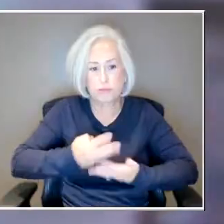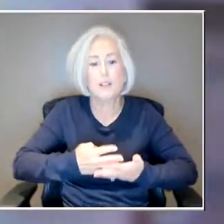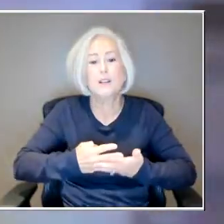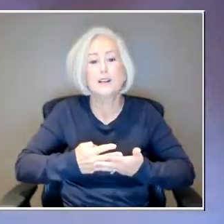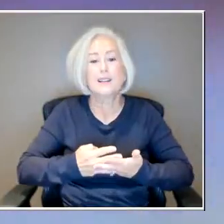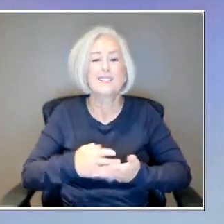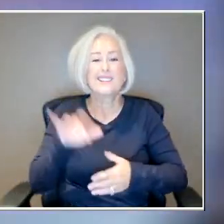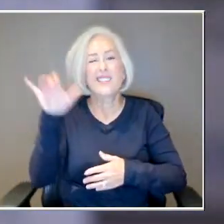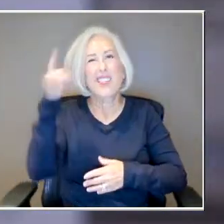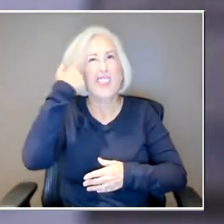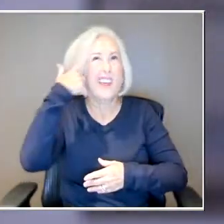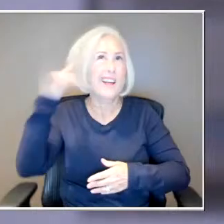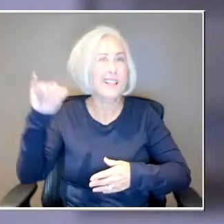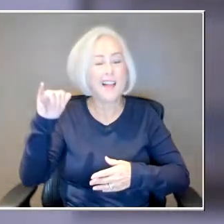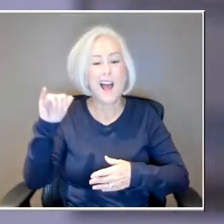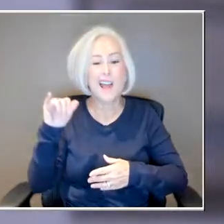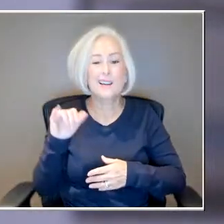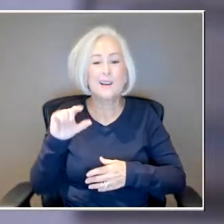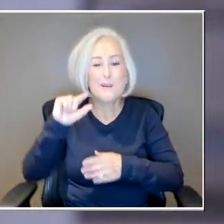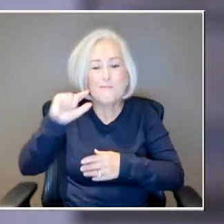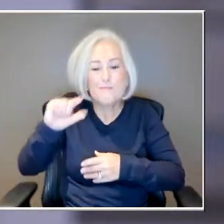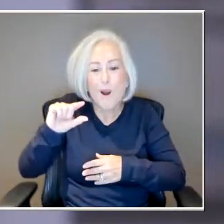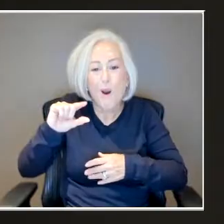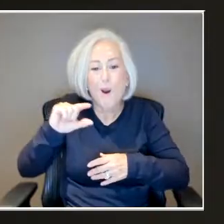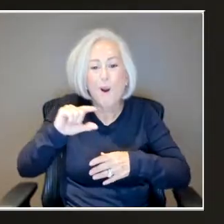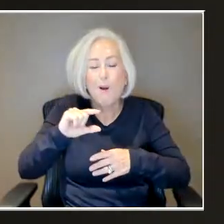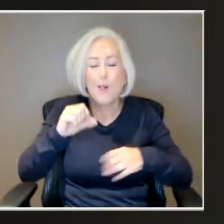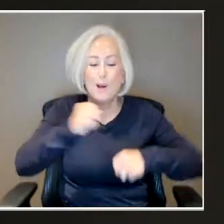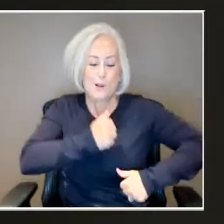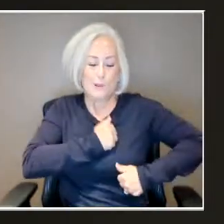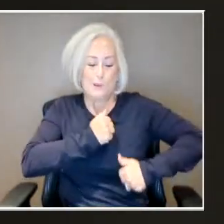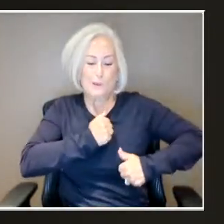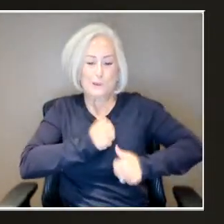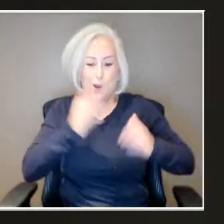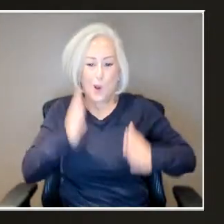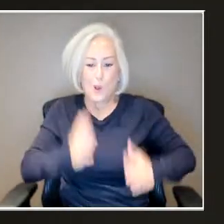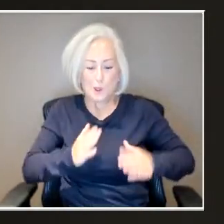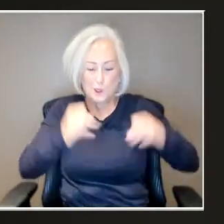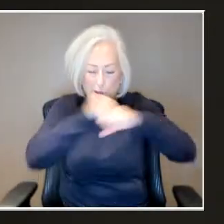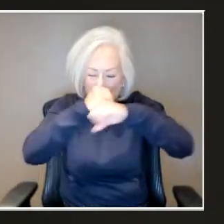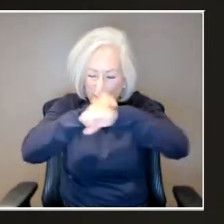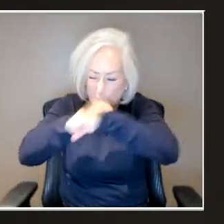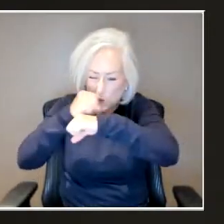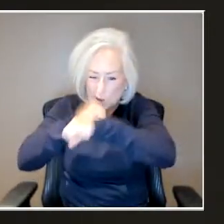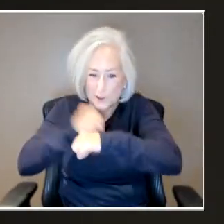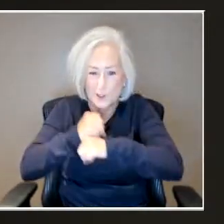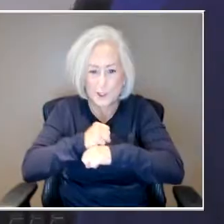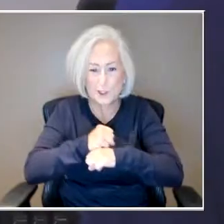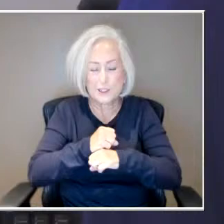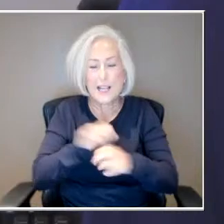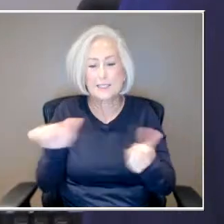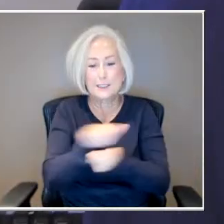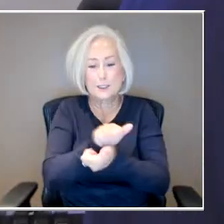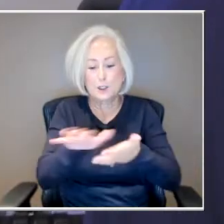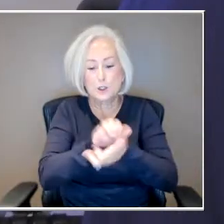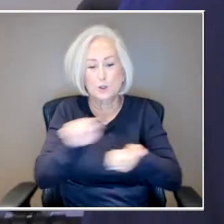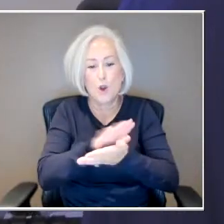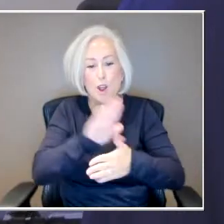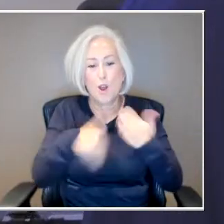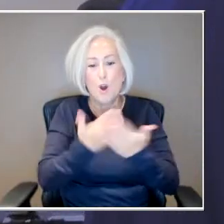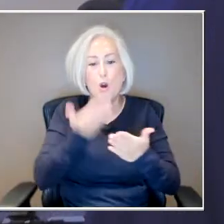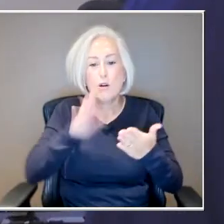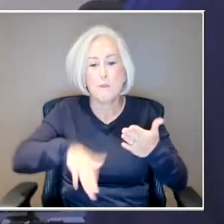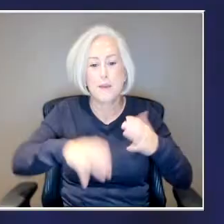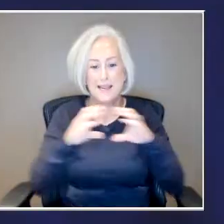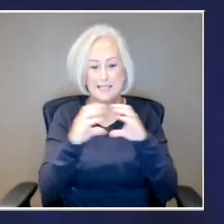soldiers trained to target and destroy those cancer cells trying to take over. The science of how they're doing it and the